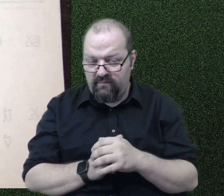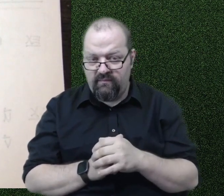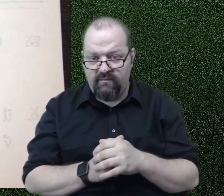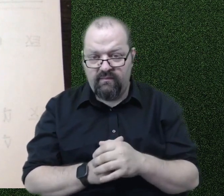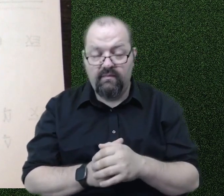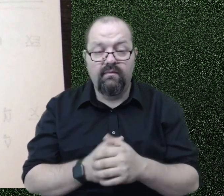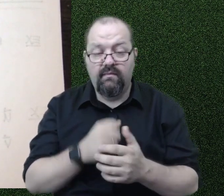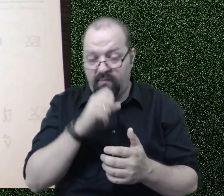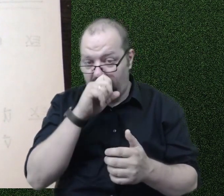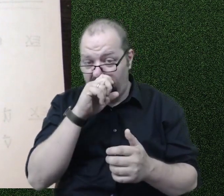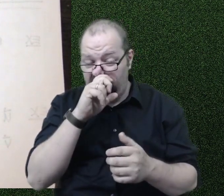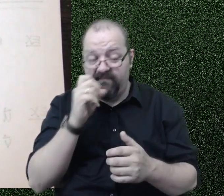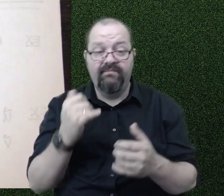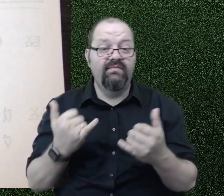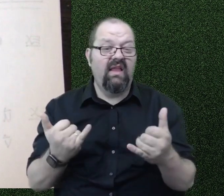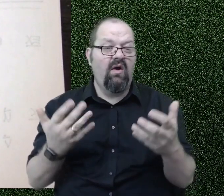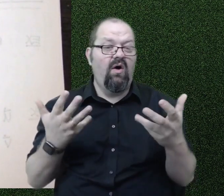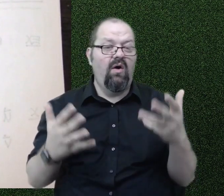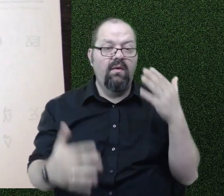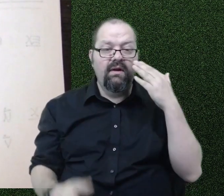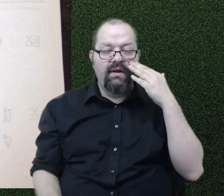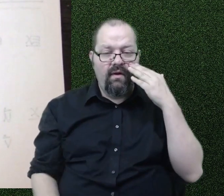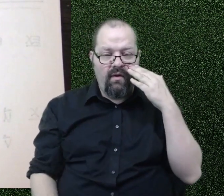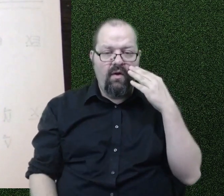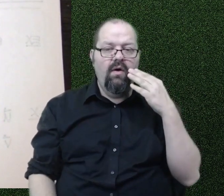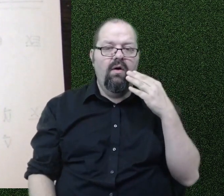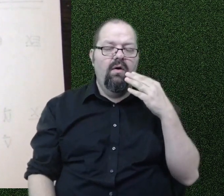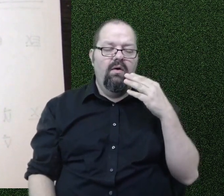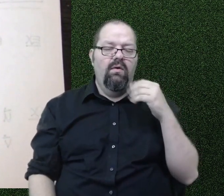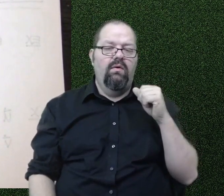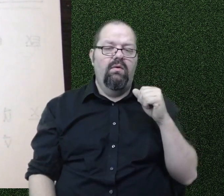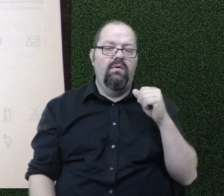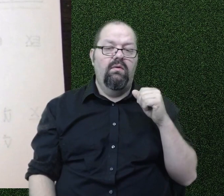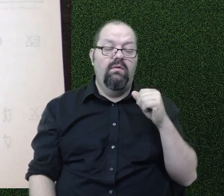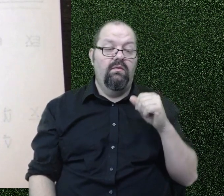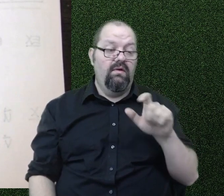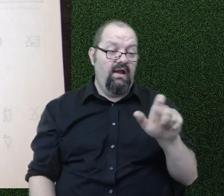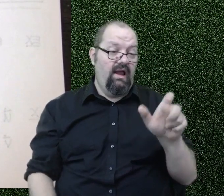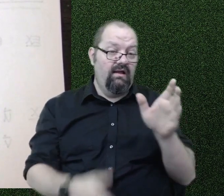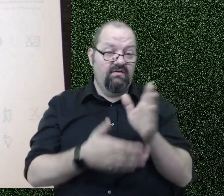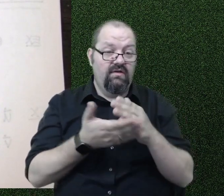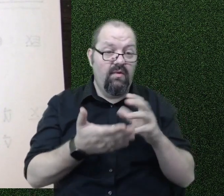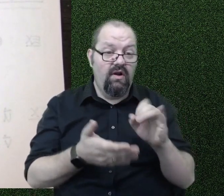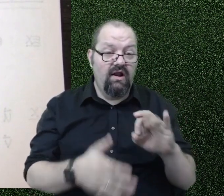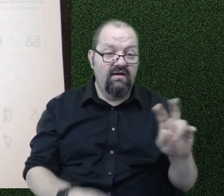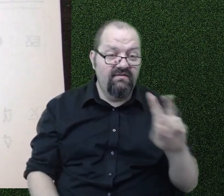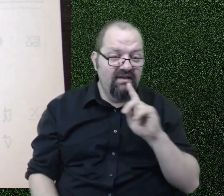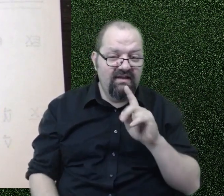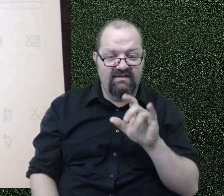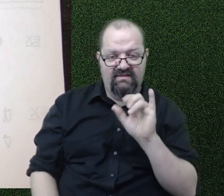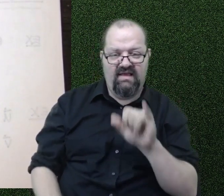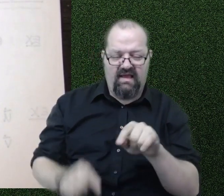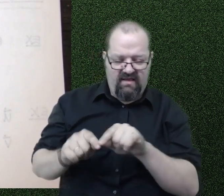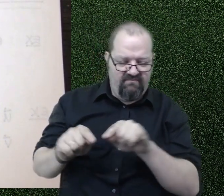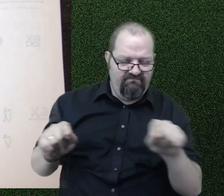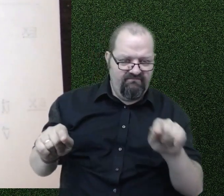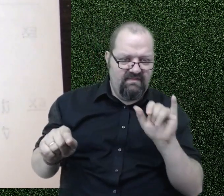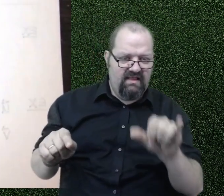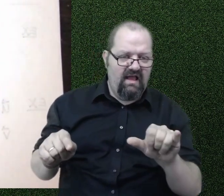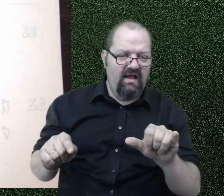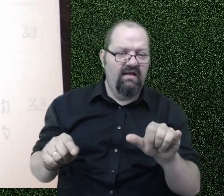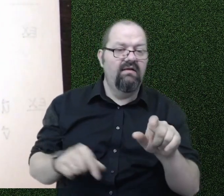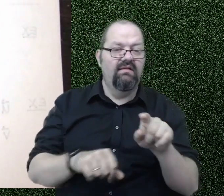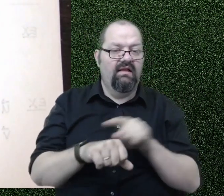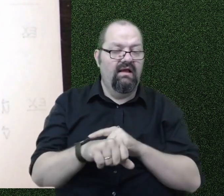Now we already know that the x component of v is this length, and the